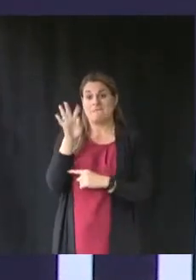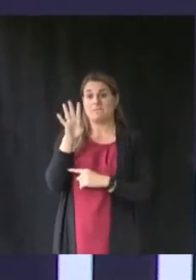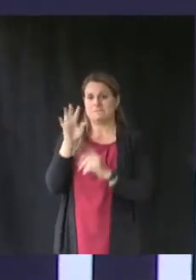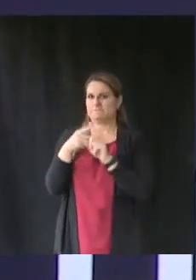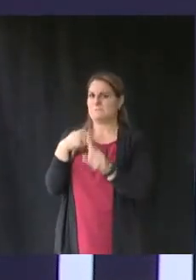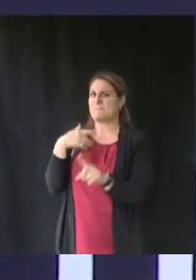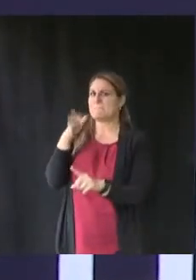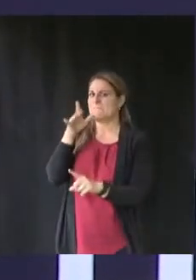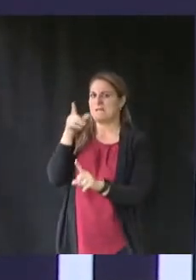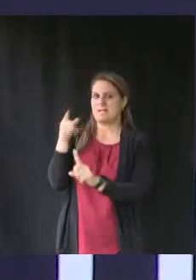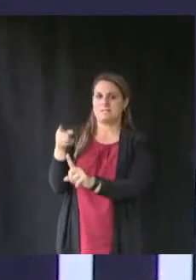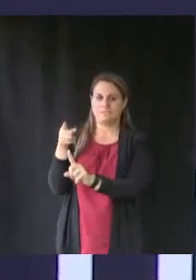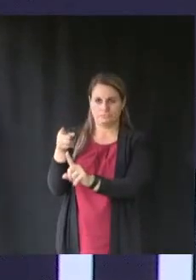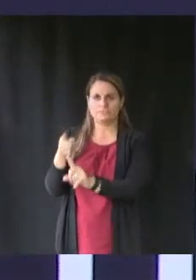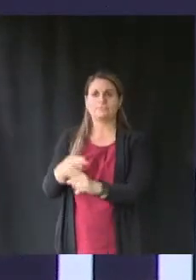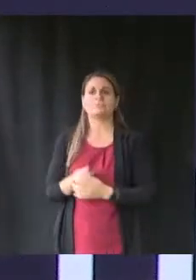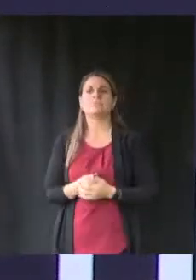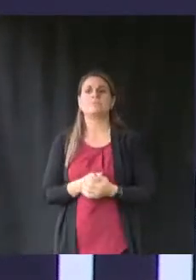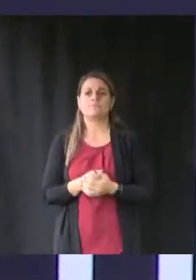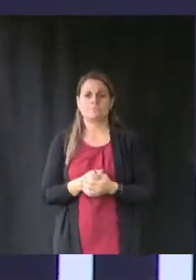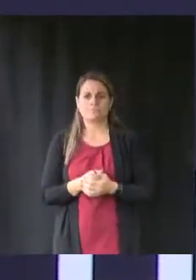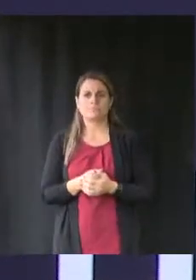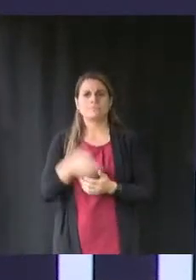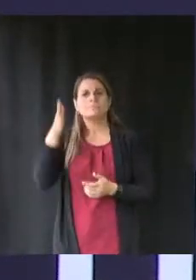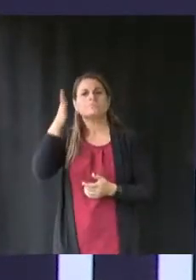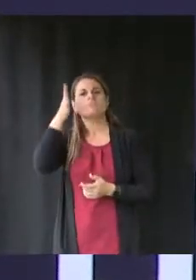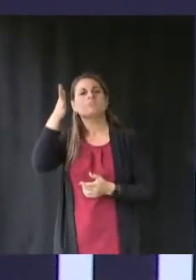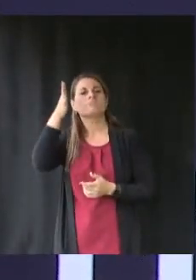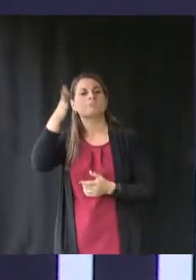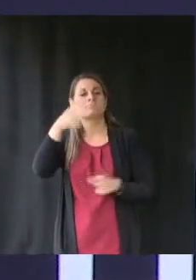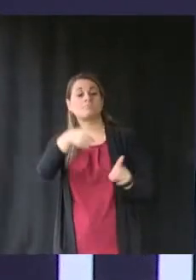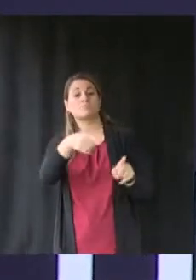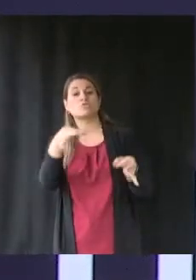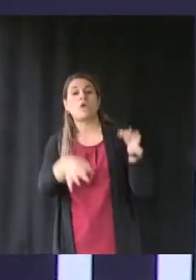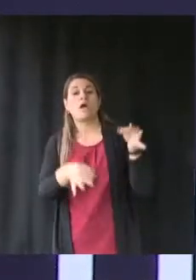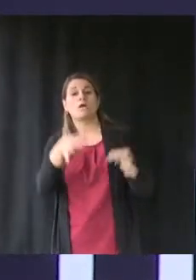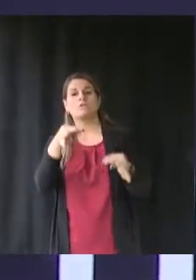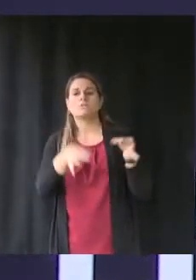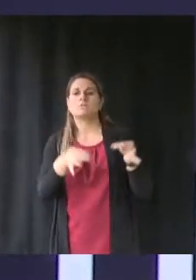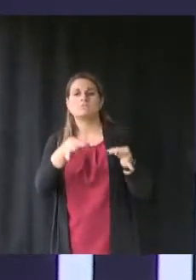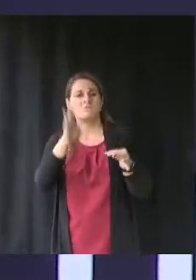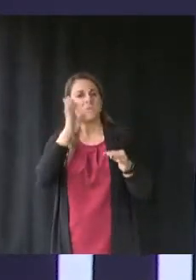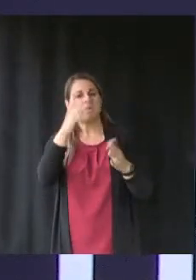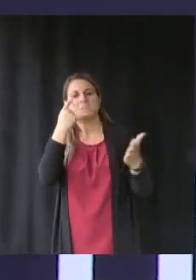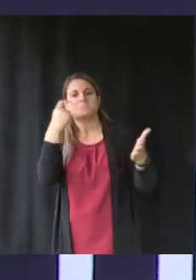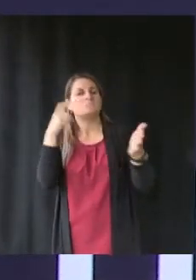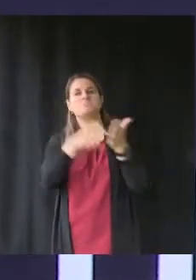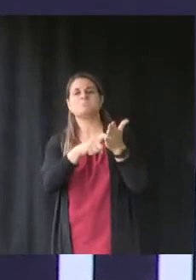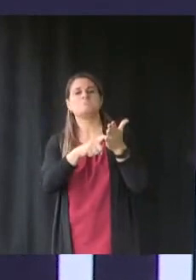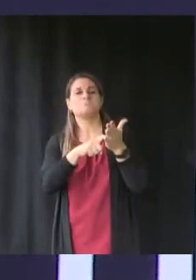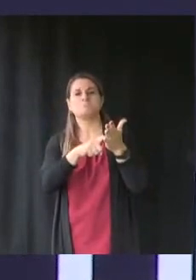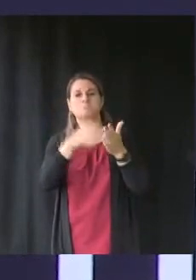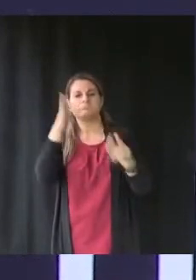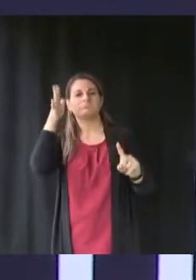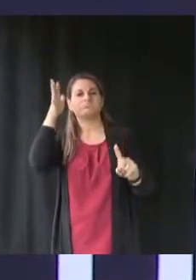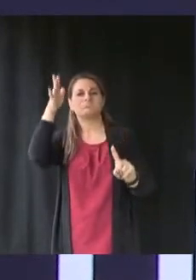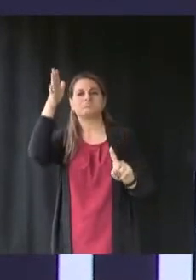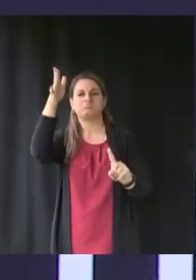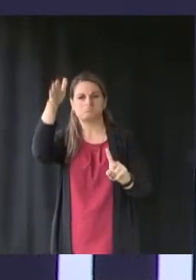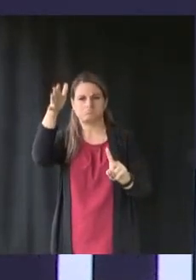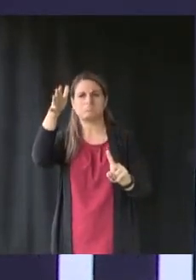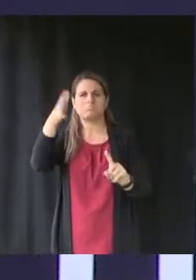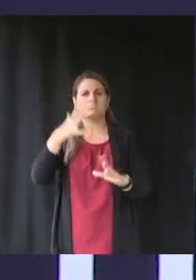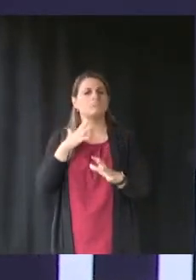wrote, "the Nuremberg trials will be recognized as a great landmark in the struggle of mankind for peace. I will never